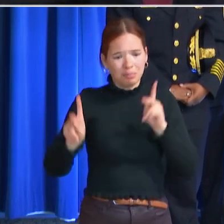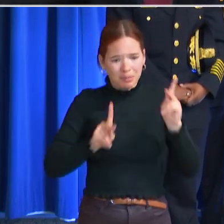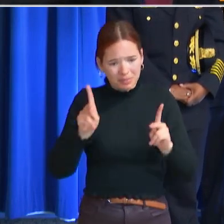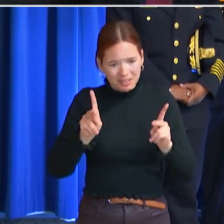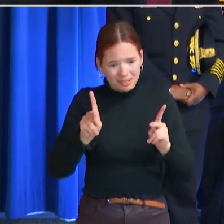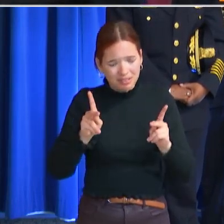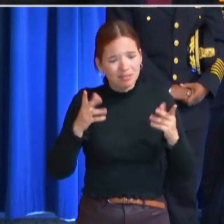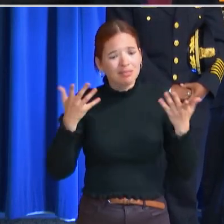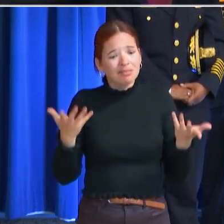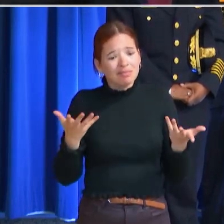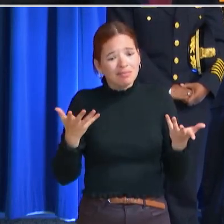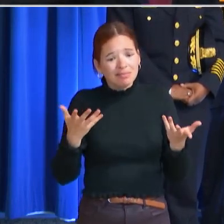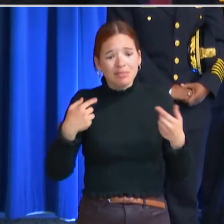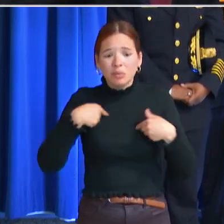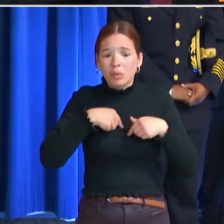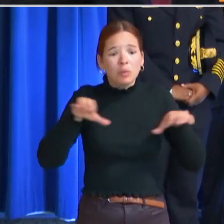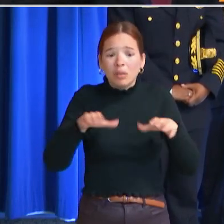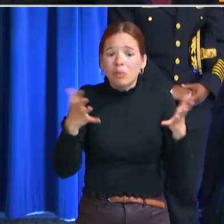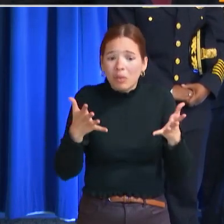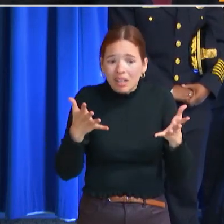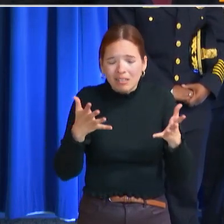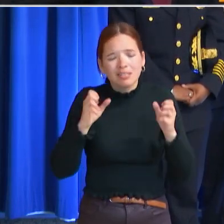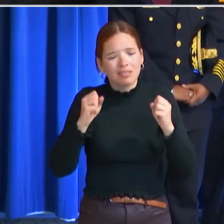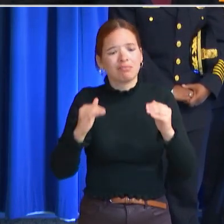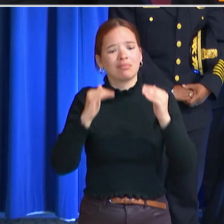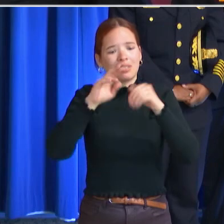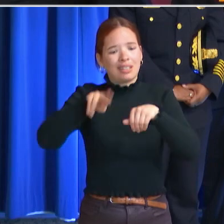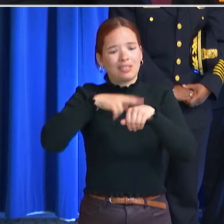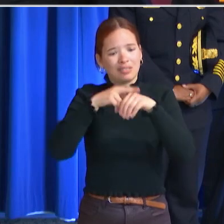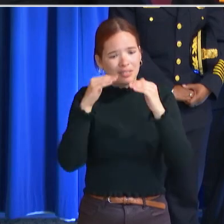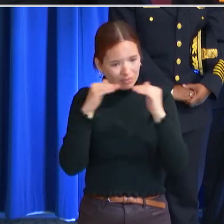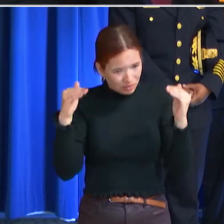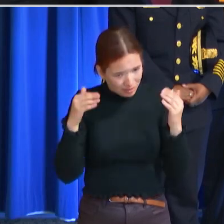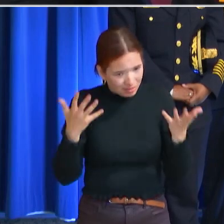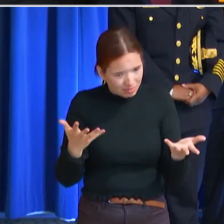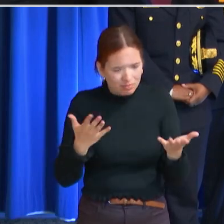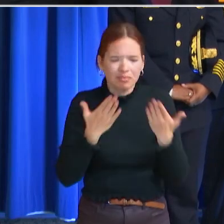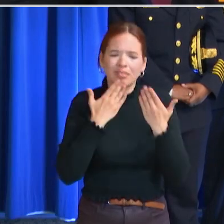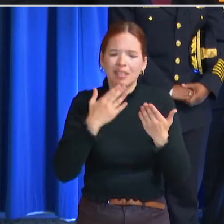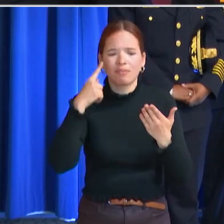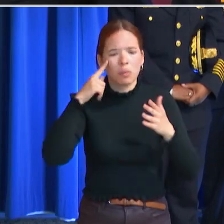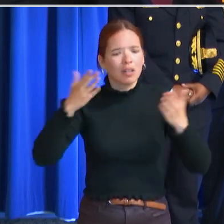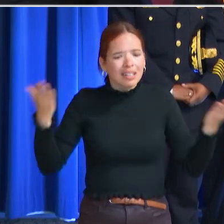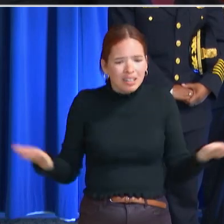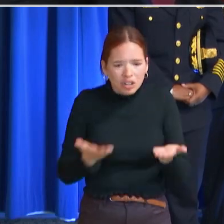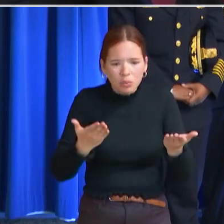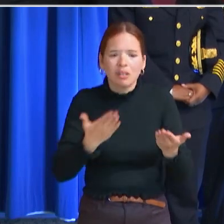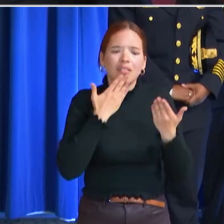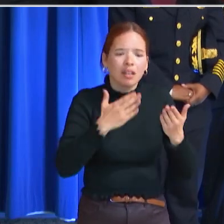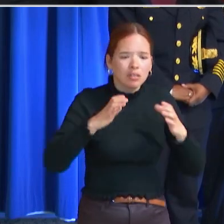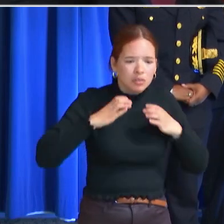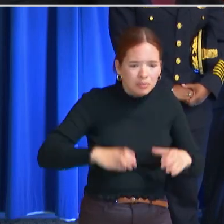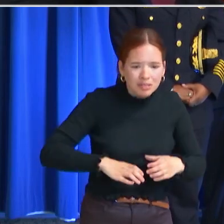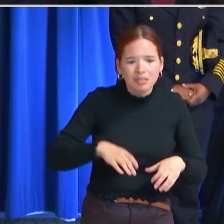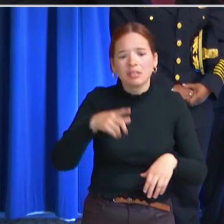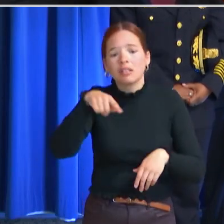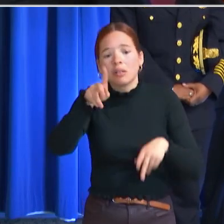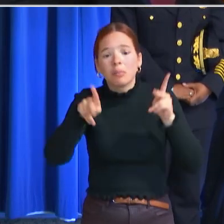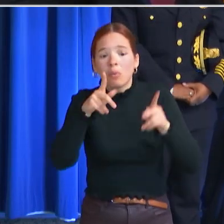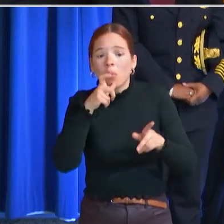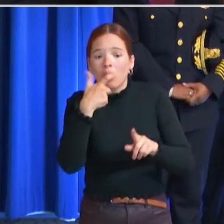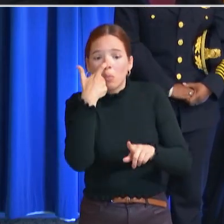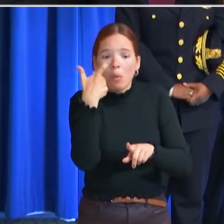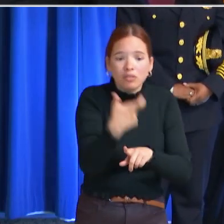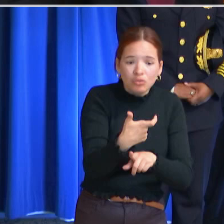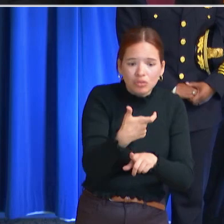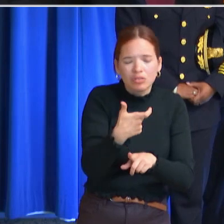national level. So I want to thank you. I want to thank everyone who's gathered here today, and for all the citizens who are watching at home on TV. I